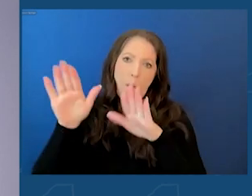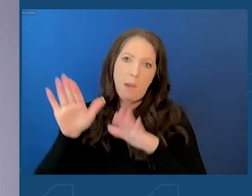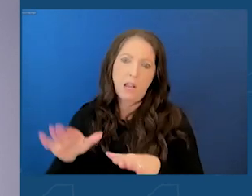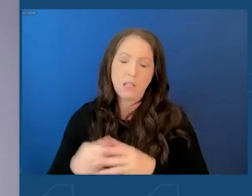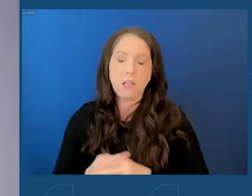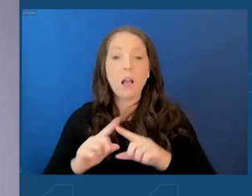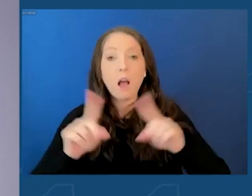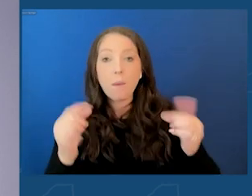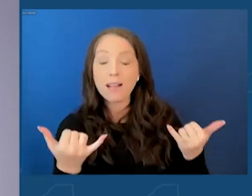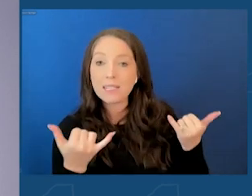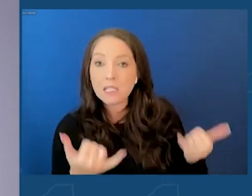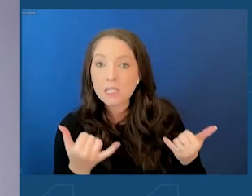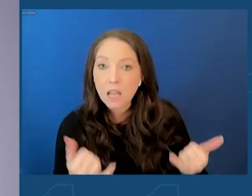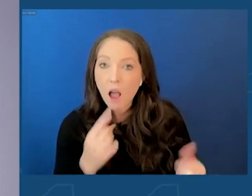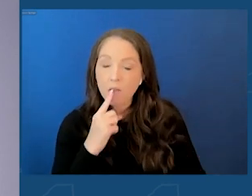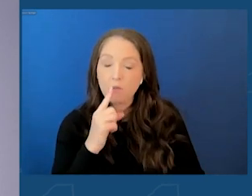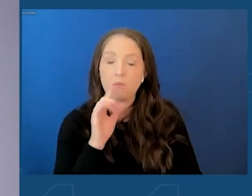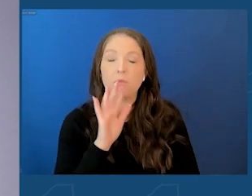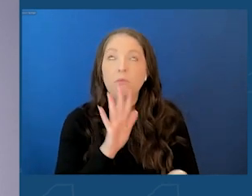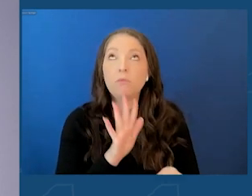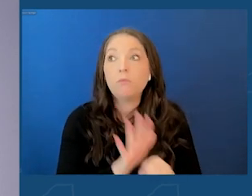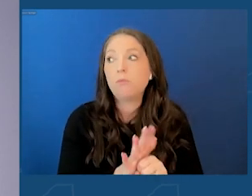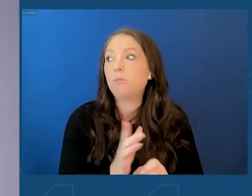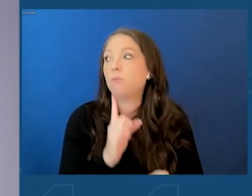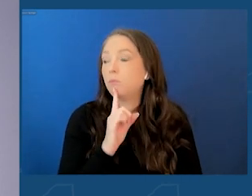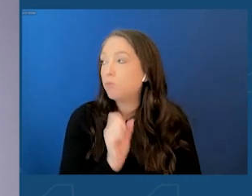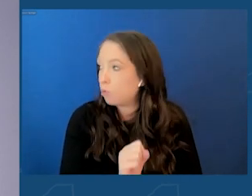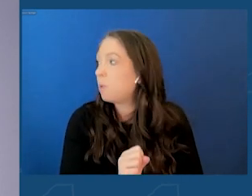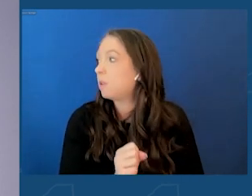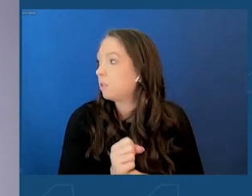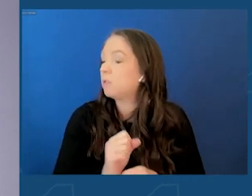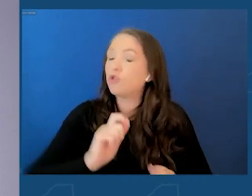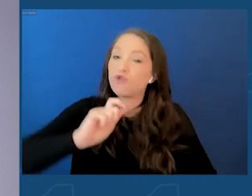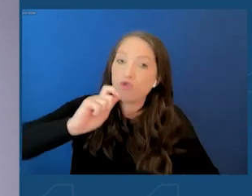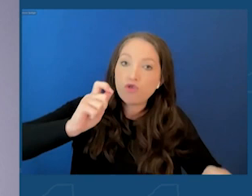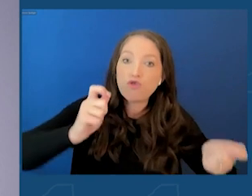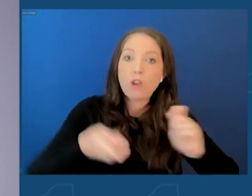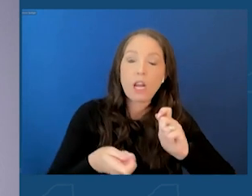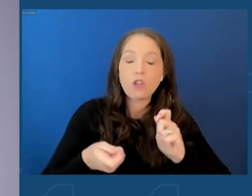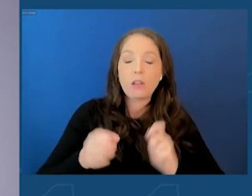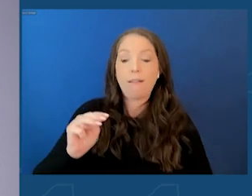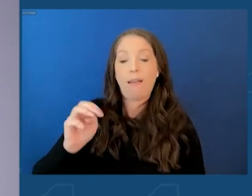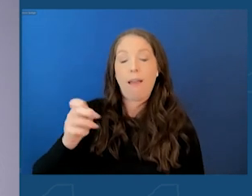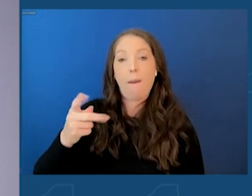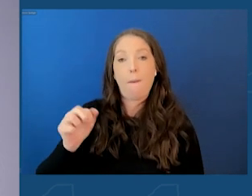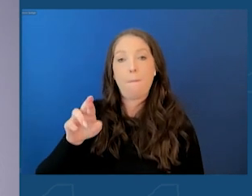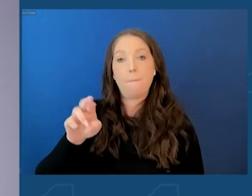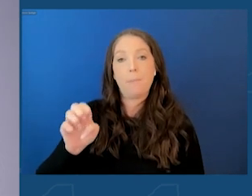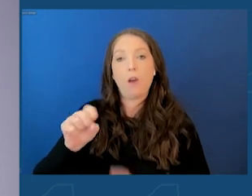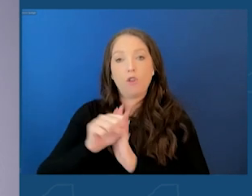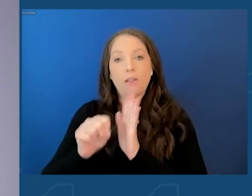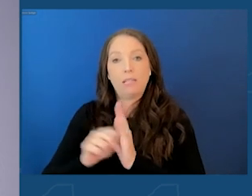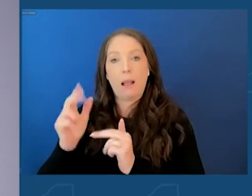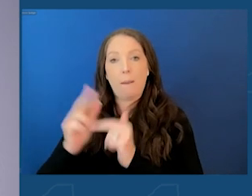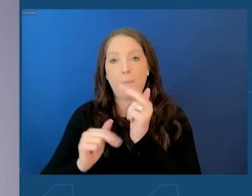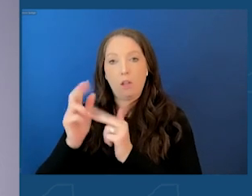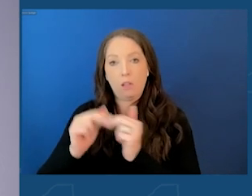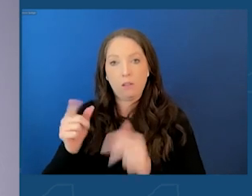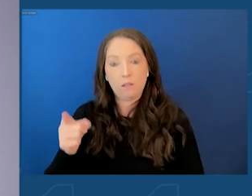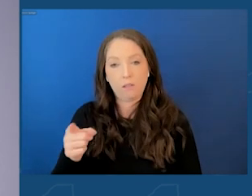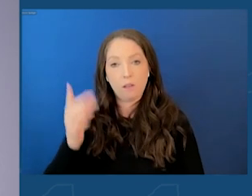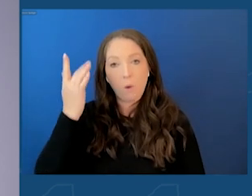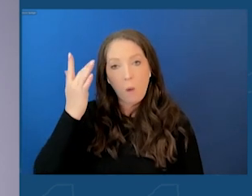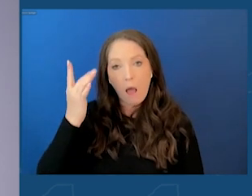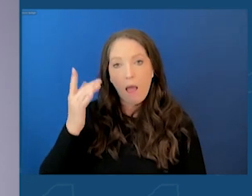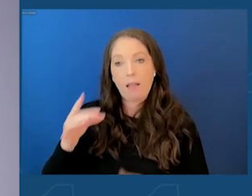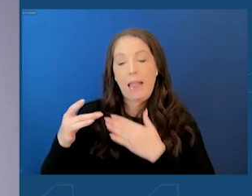changing and have changed the Empire State Building. And its committed leadership like Tony Melkin, who was one of the